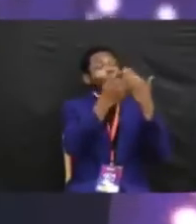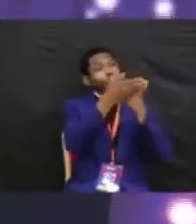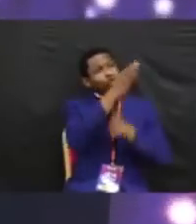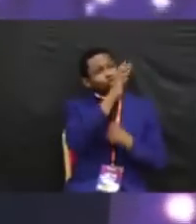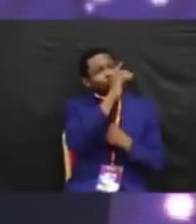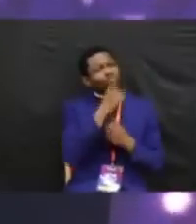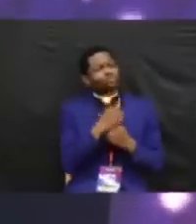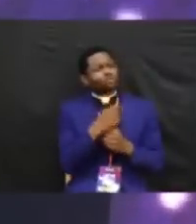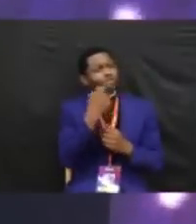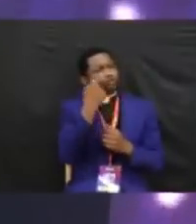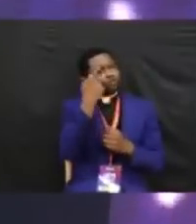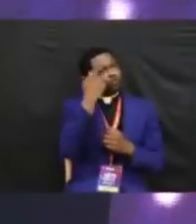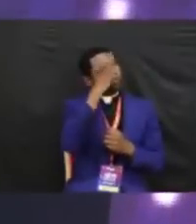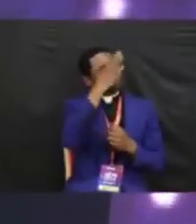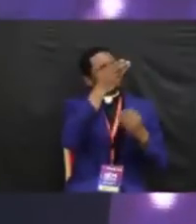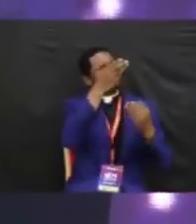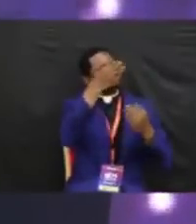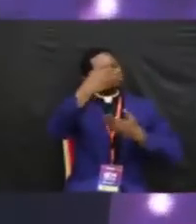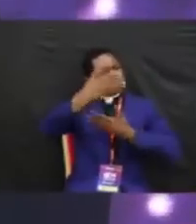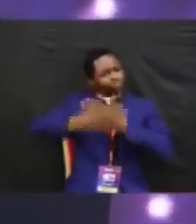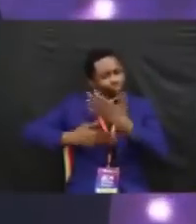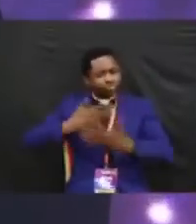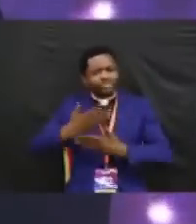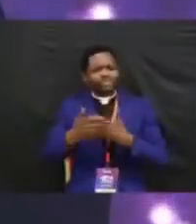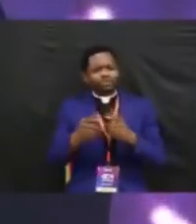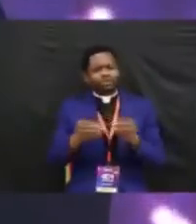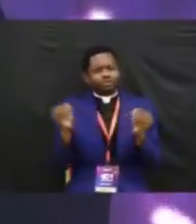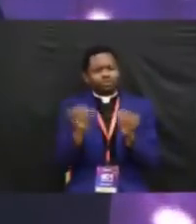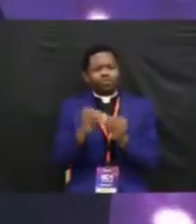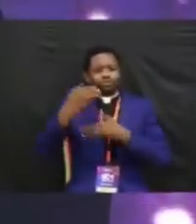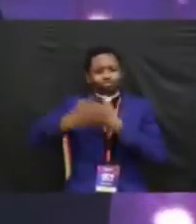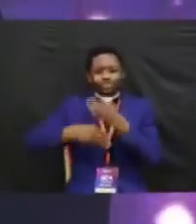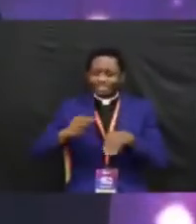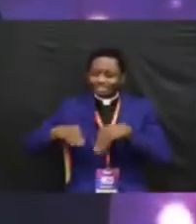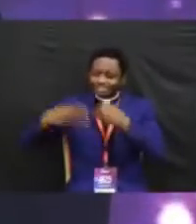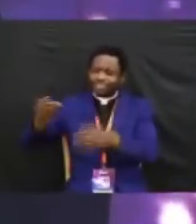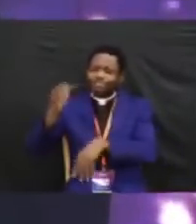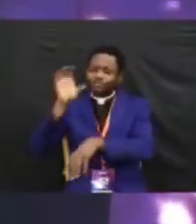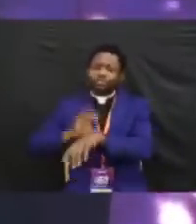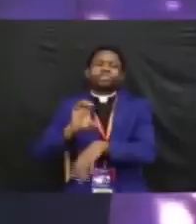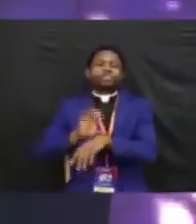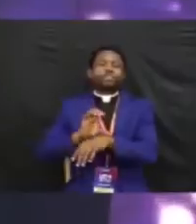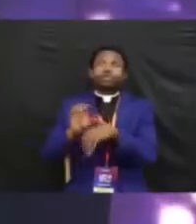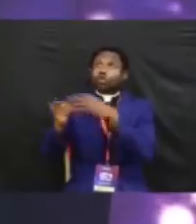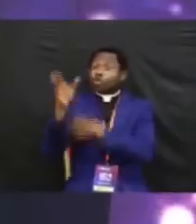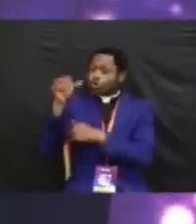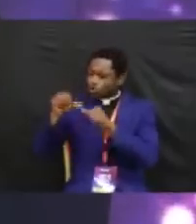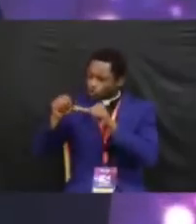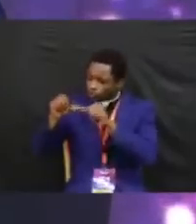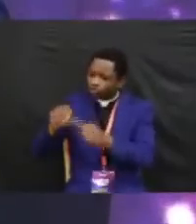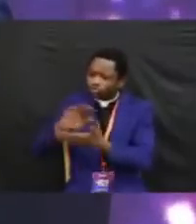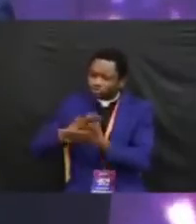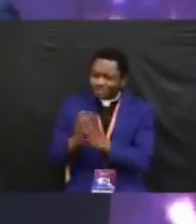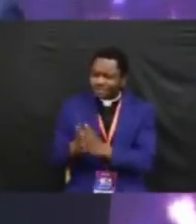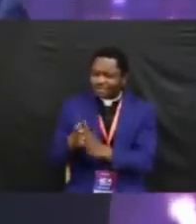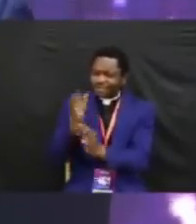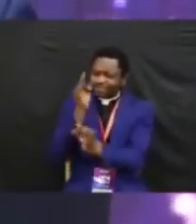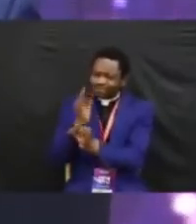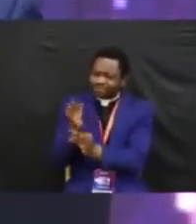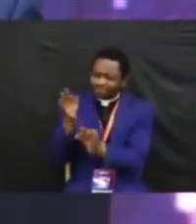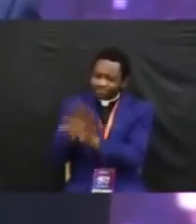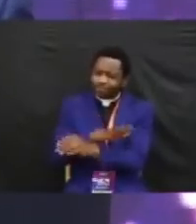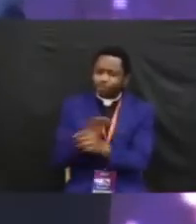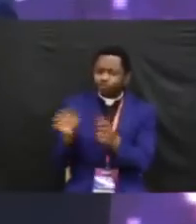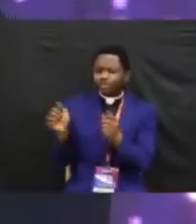for his abundant grace and mercies towards his church. He continues to be faithful to his covenant with his